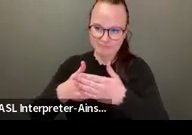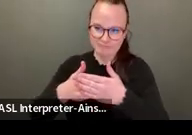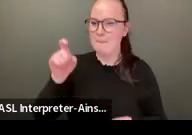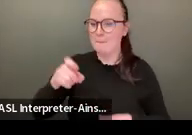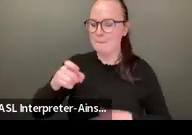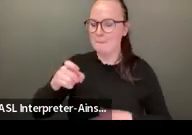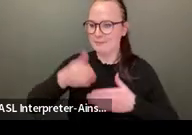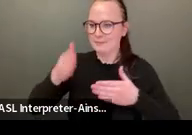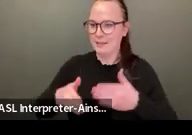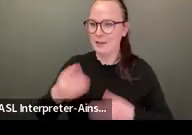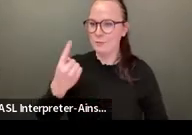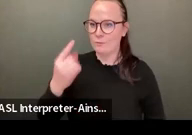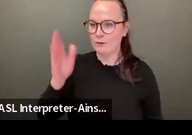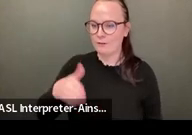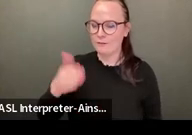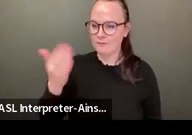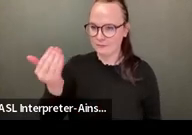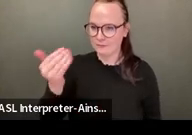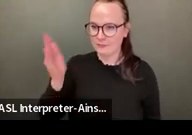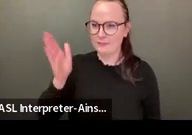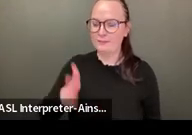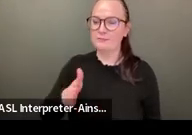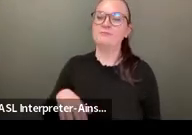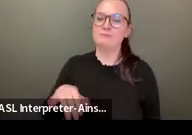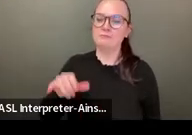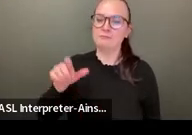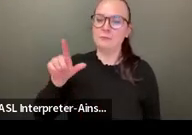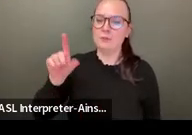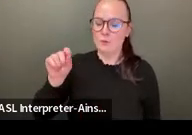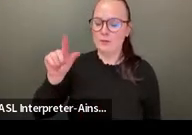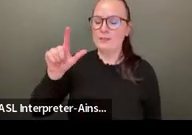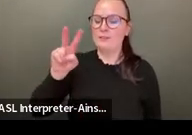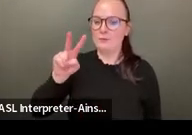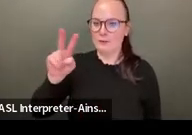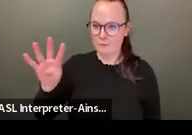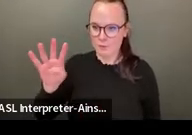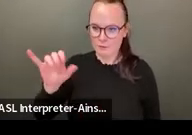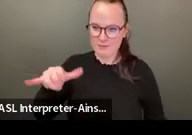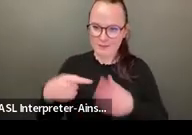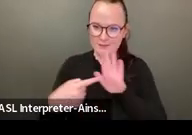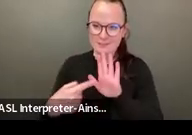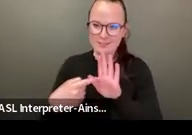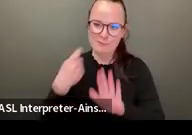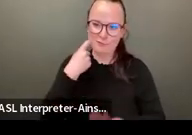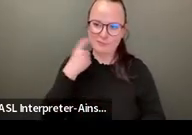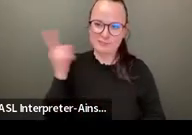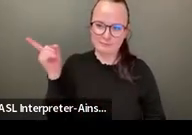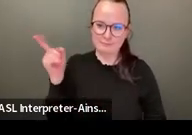on 1/15/2020. So we're right back to that example that we shared.